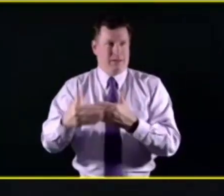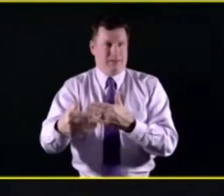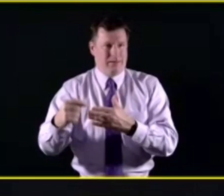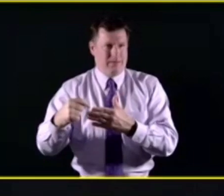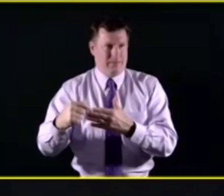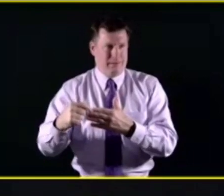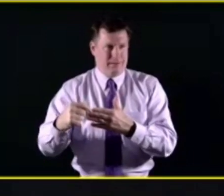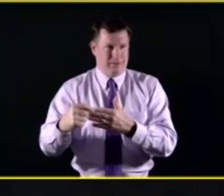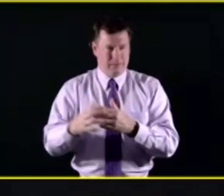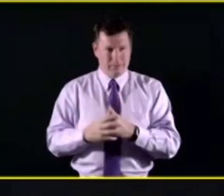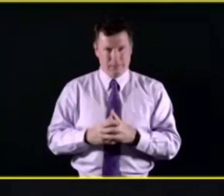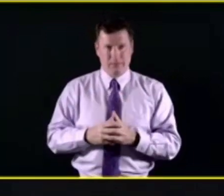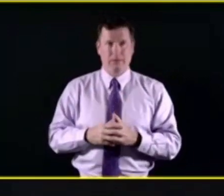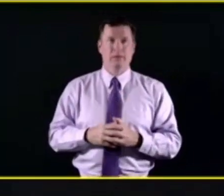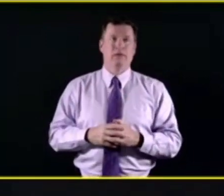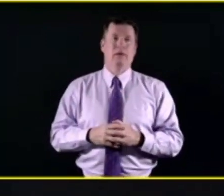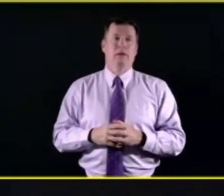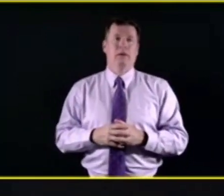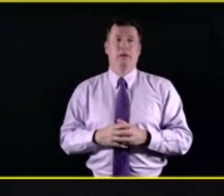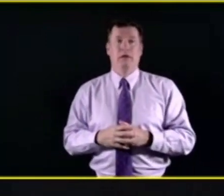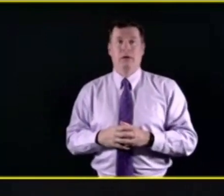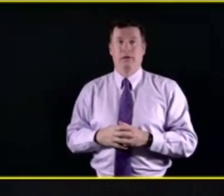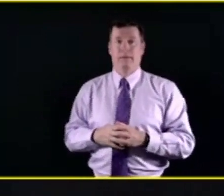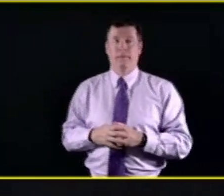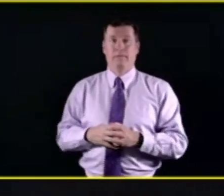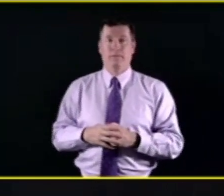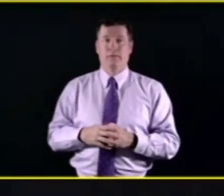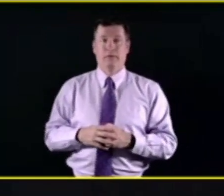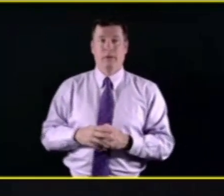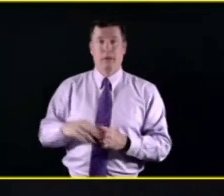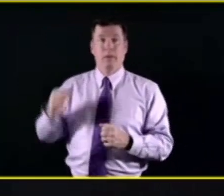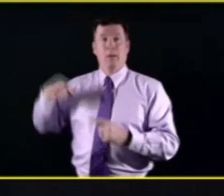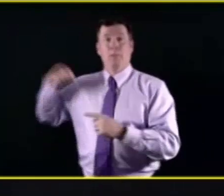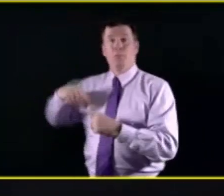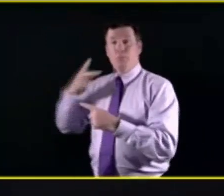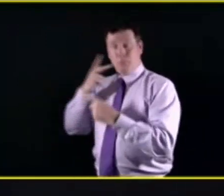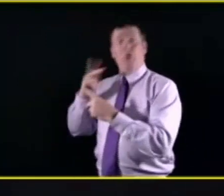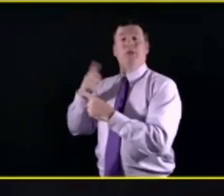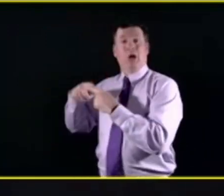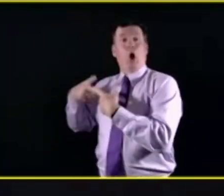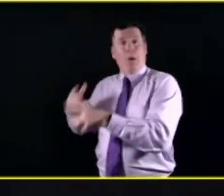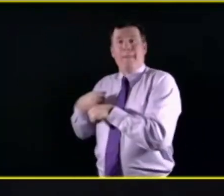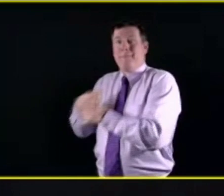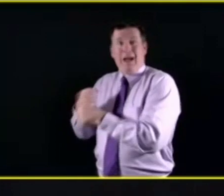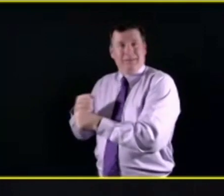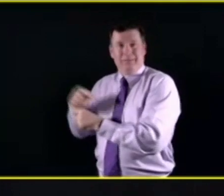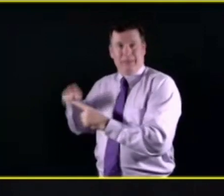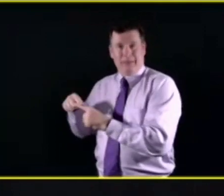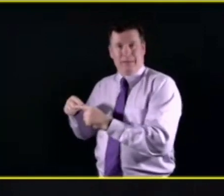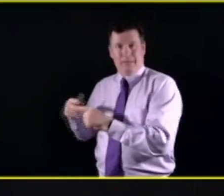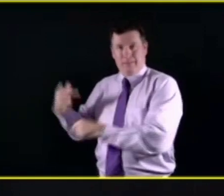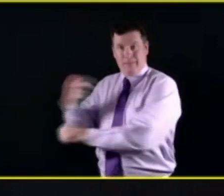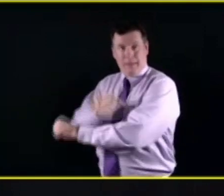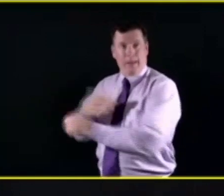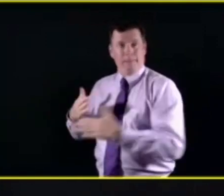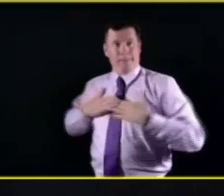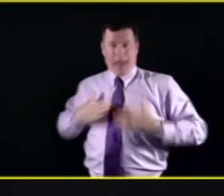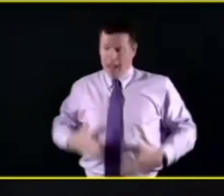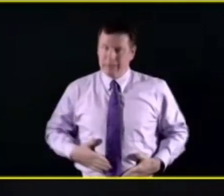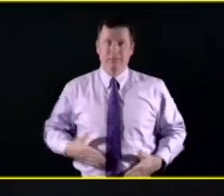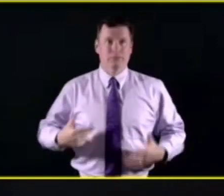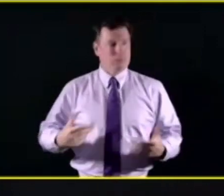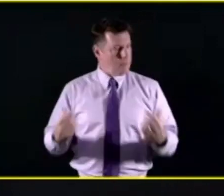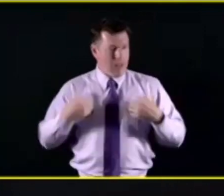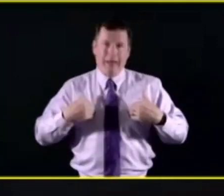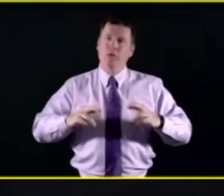inject the instructions to make the protein in the body. You put it into the cells of the person.